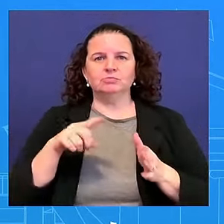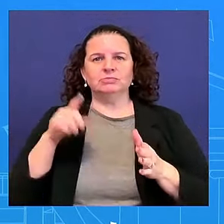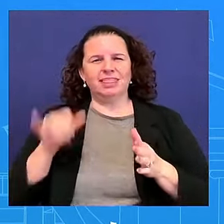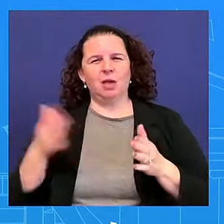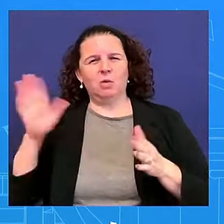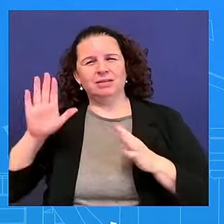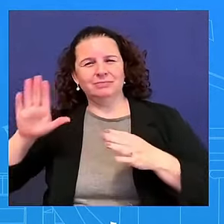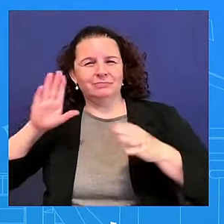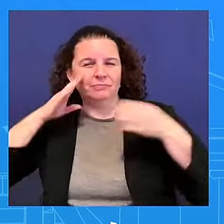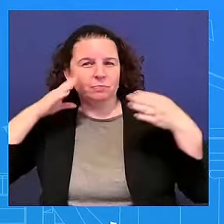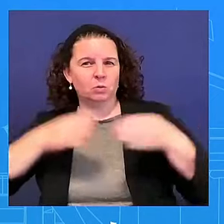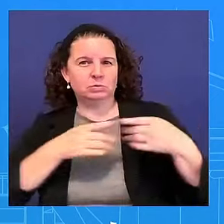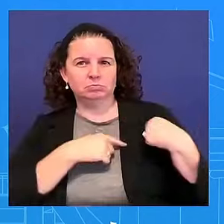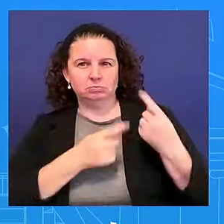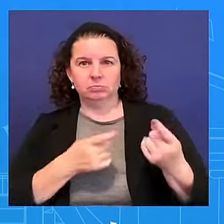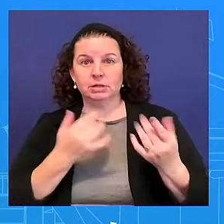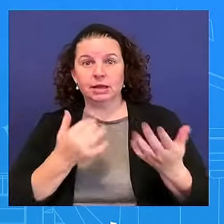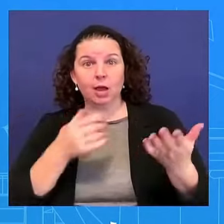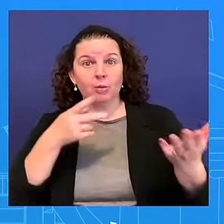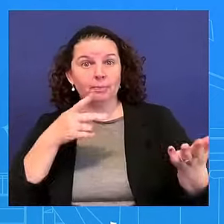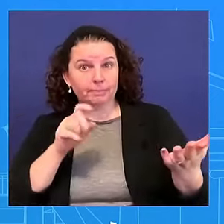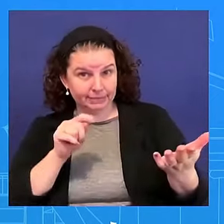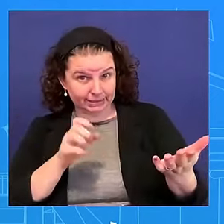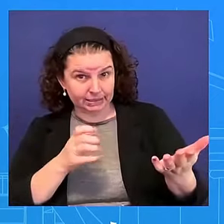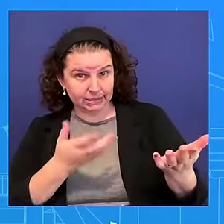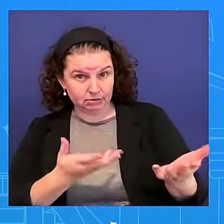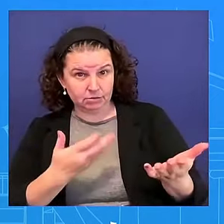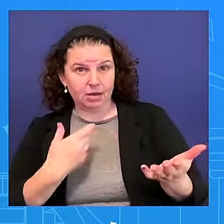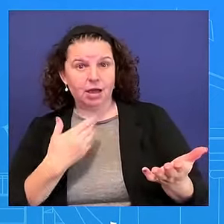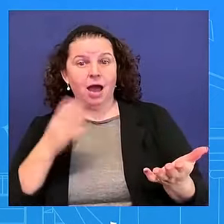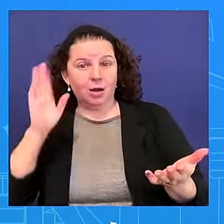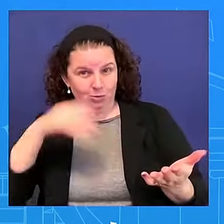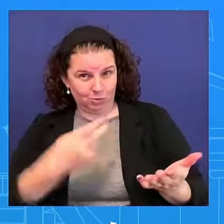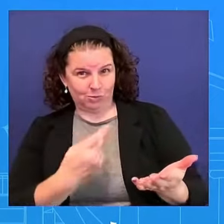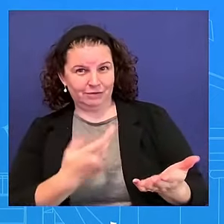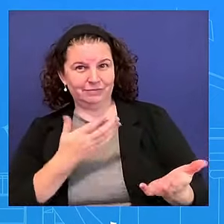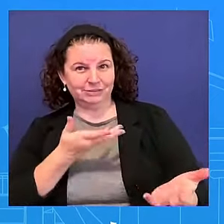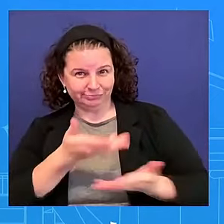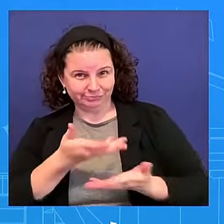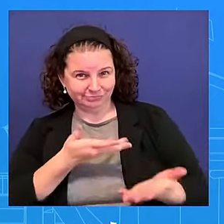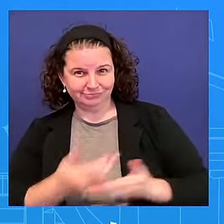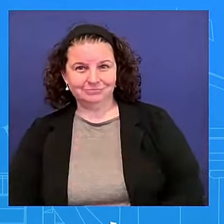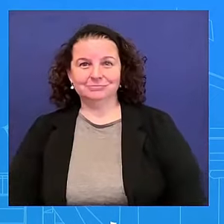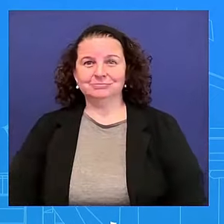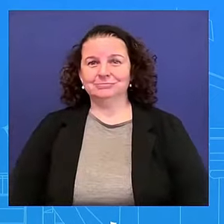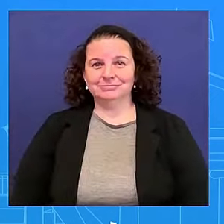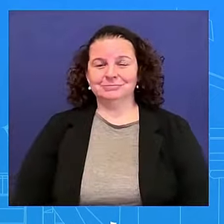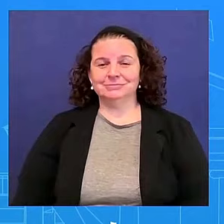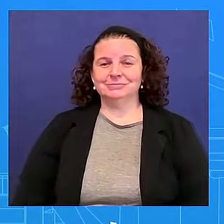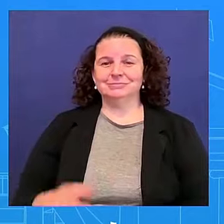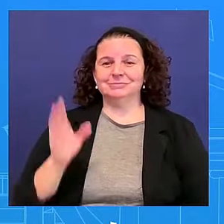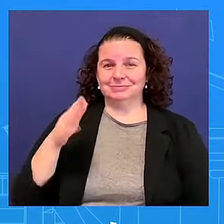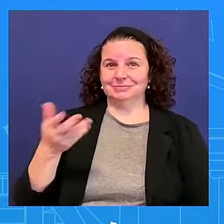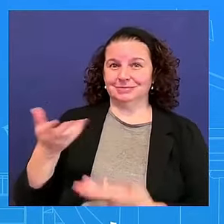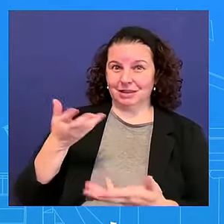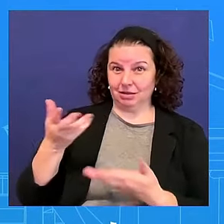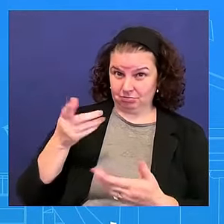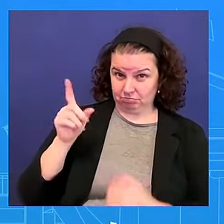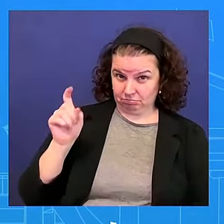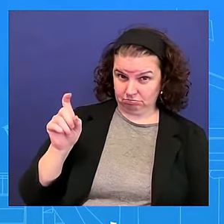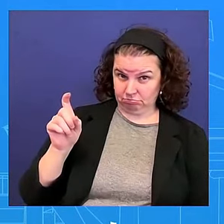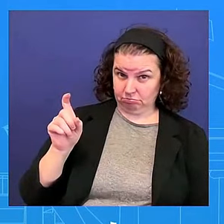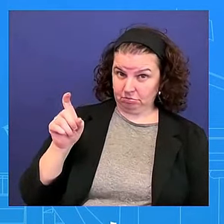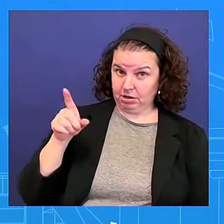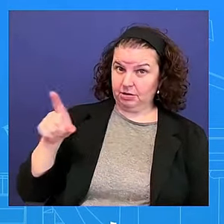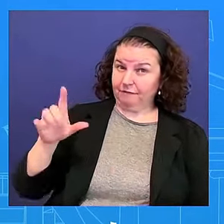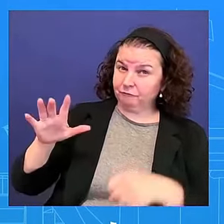thank you, Karine. Does President Biden commit to serving a full second term if reelected? Yes. Thank